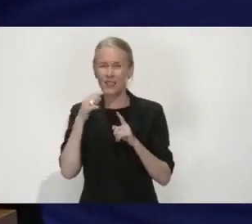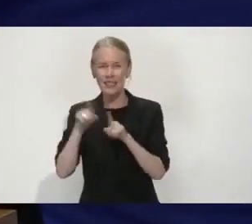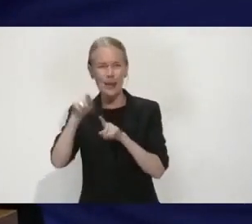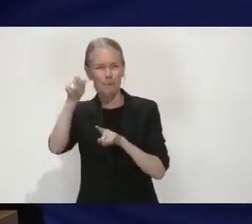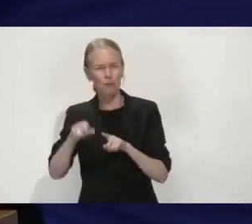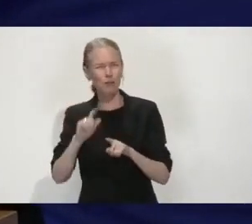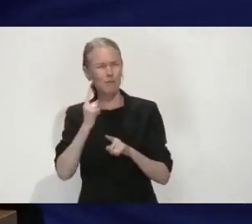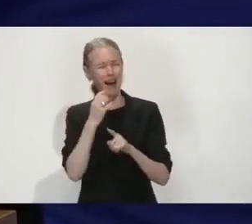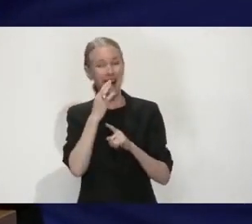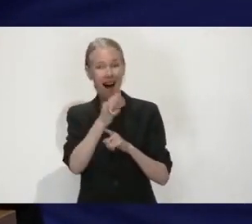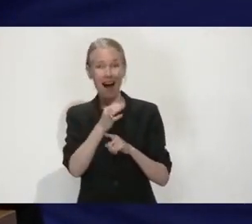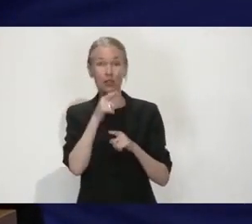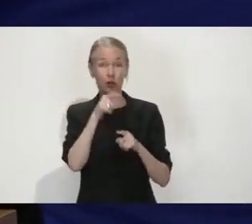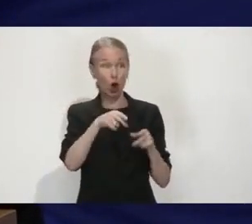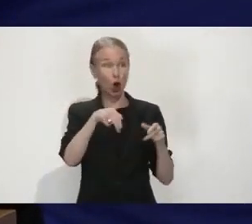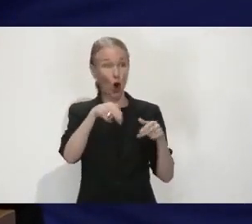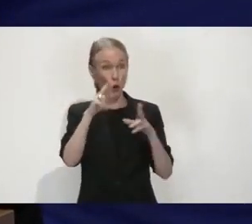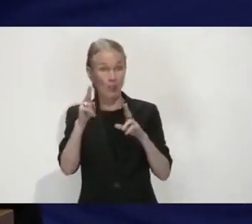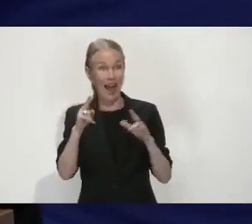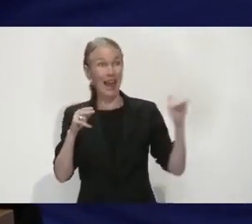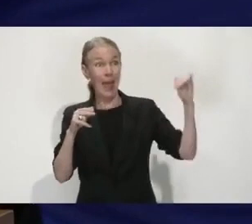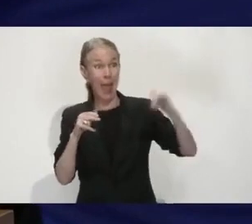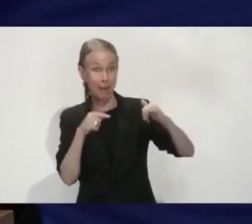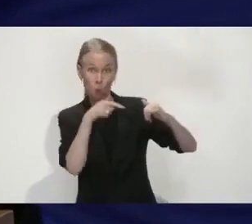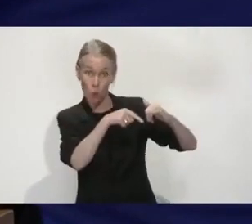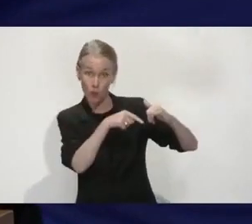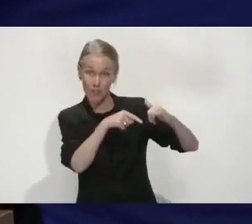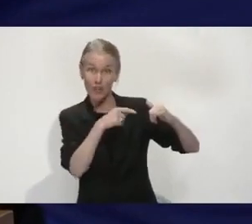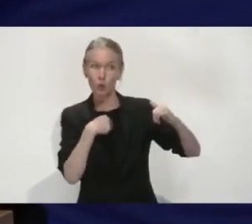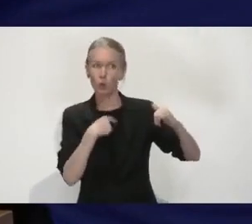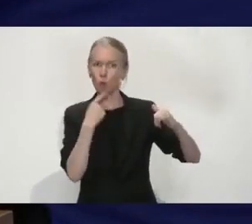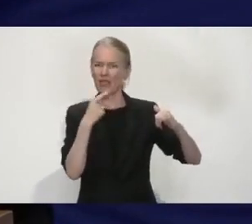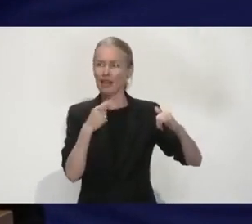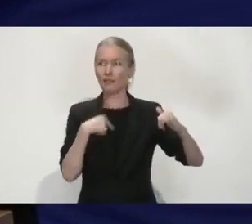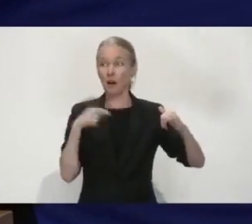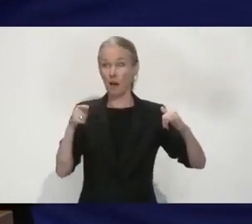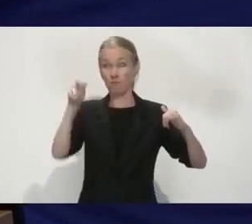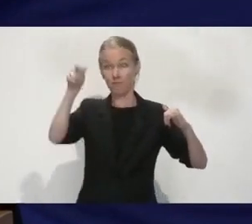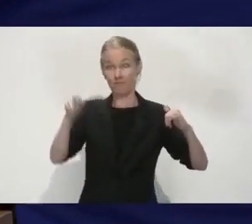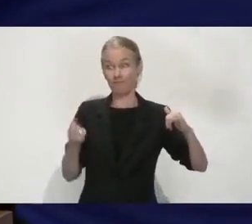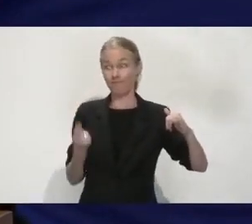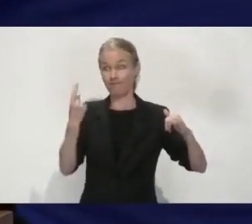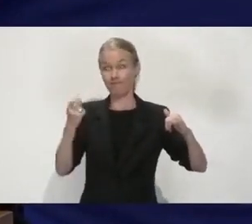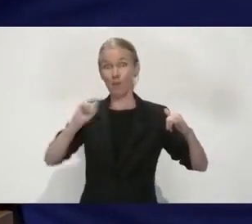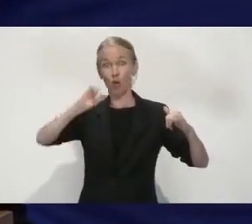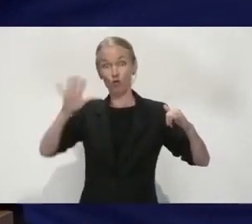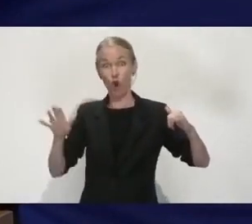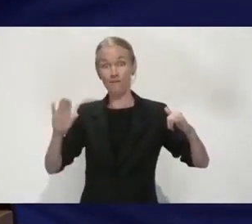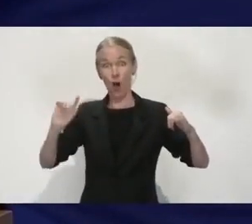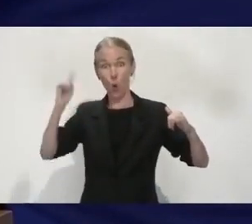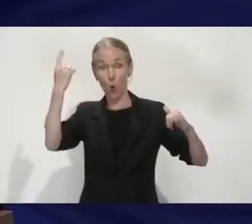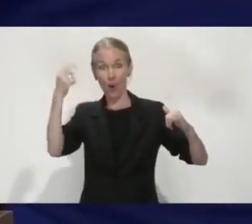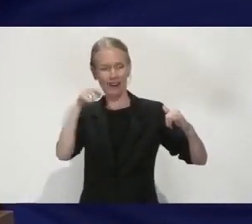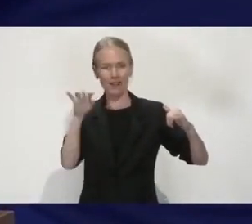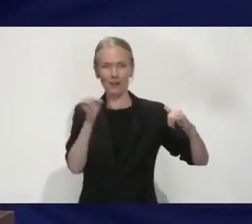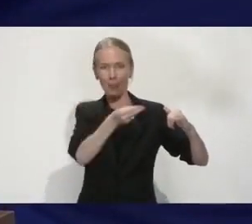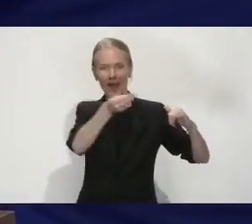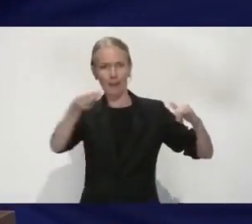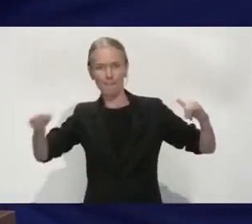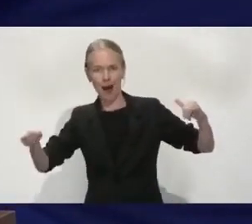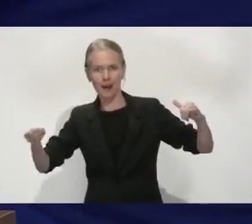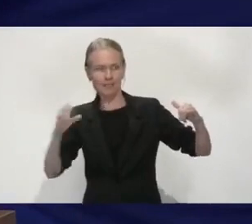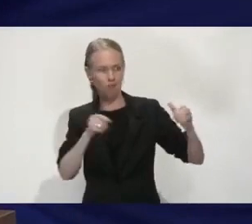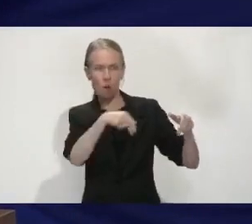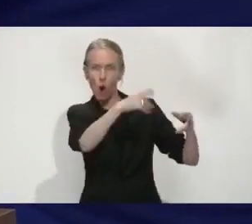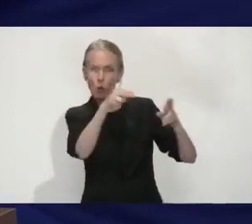then the other obvious would be a sea border, right? Well, I mean that remains to be seen, and why we